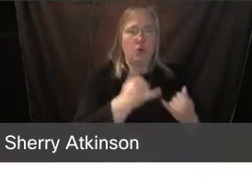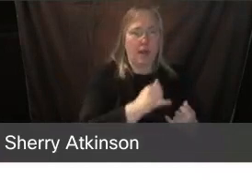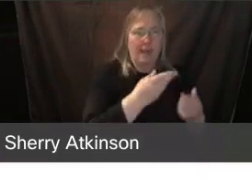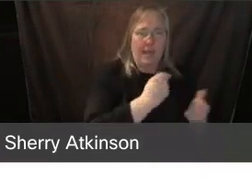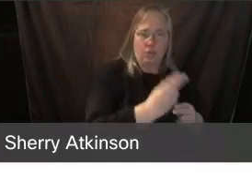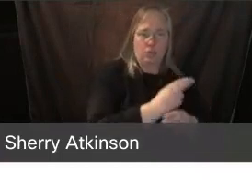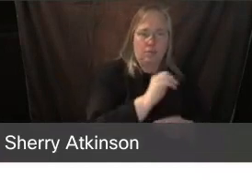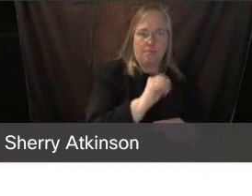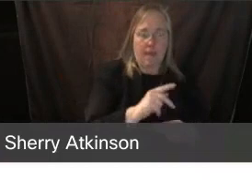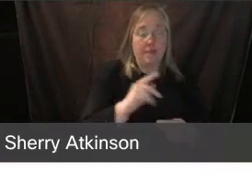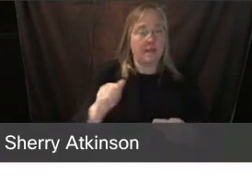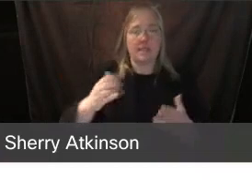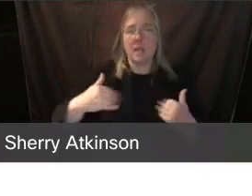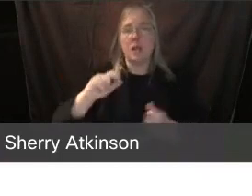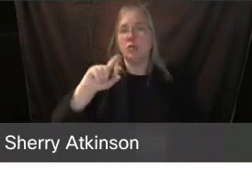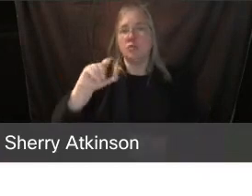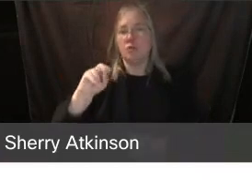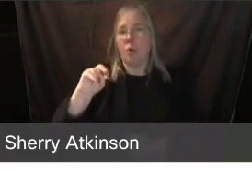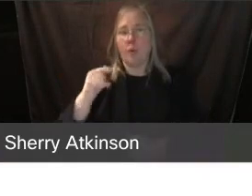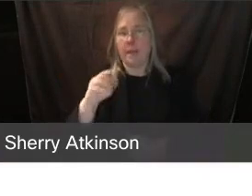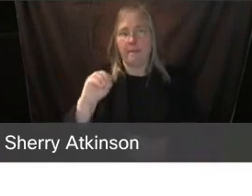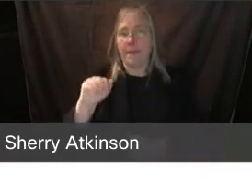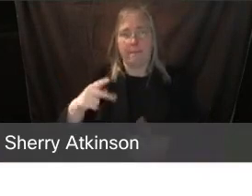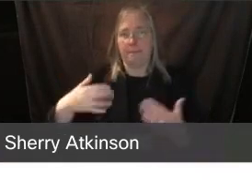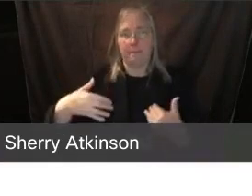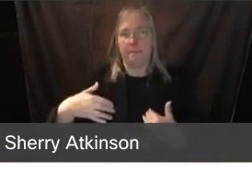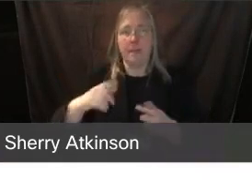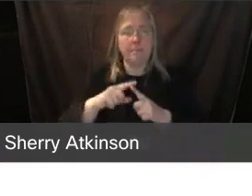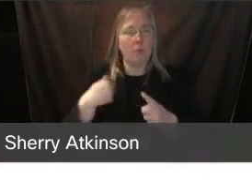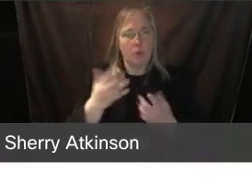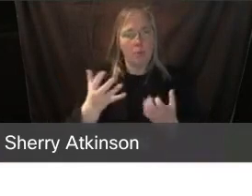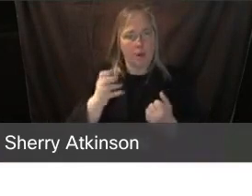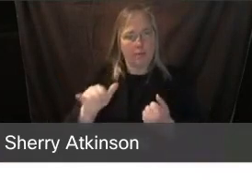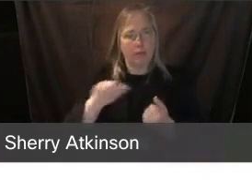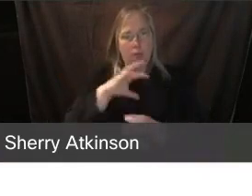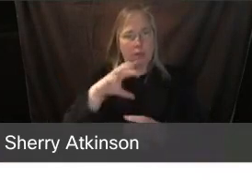It's not quite a zoning map, but we're looking for it to contain